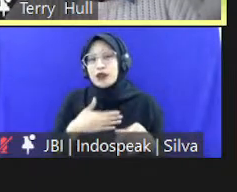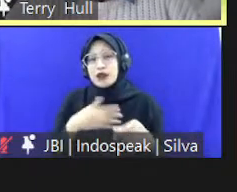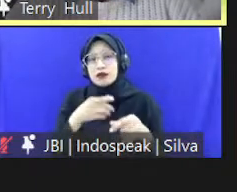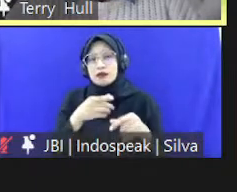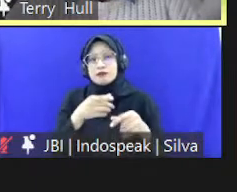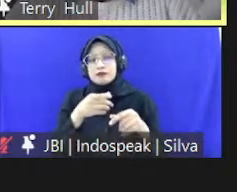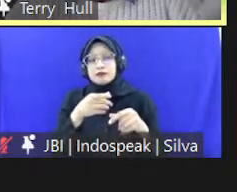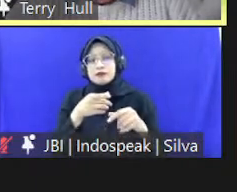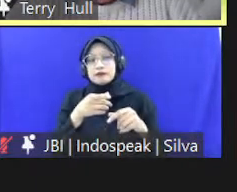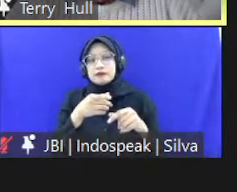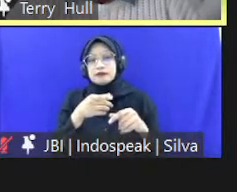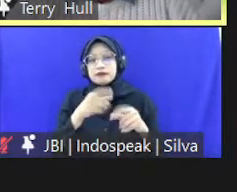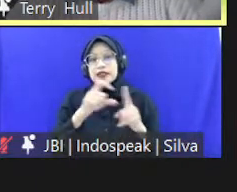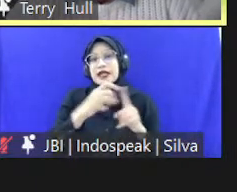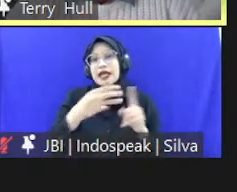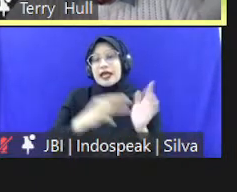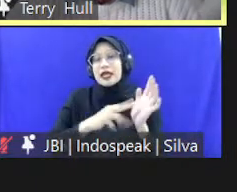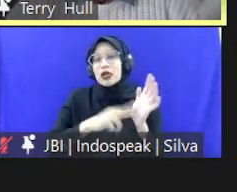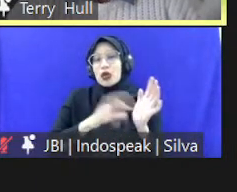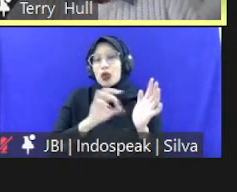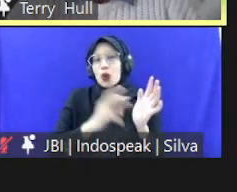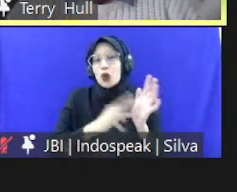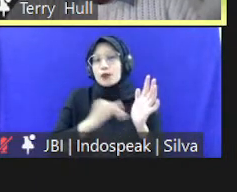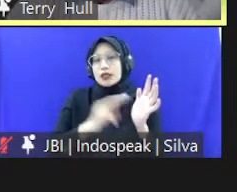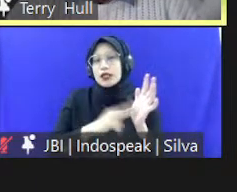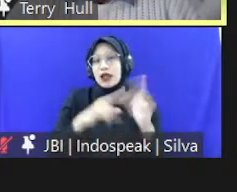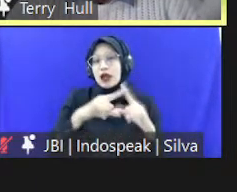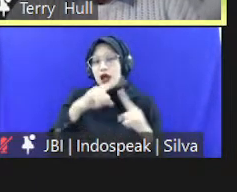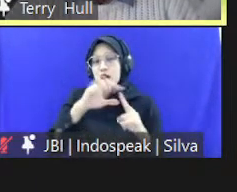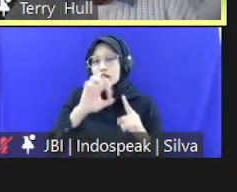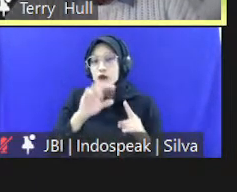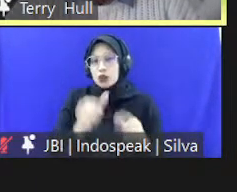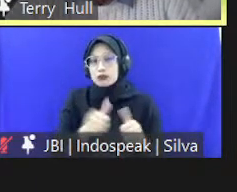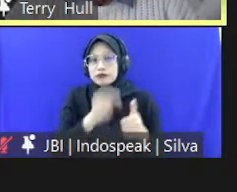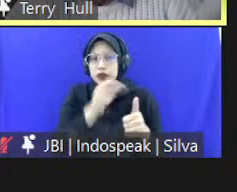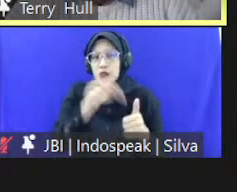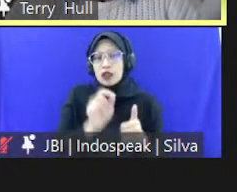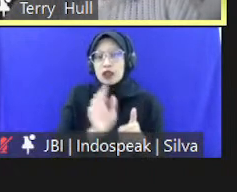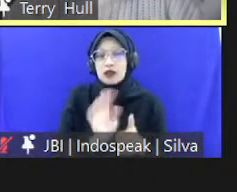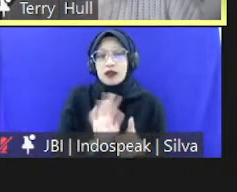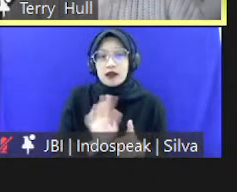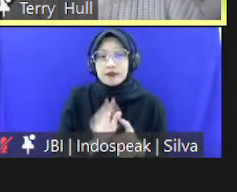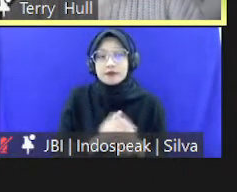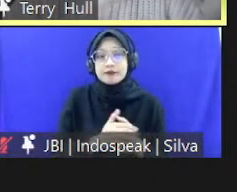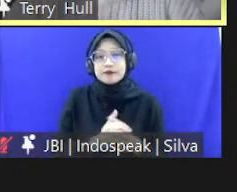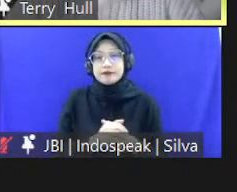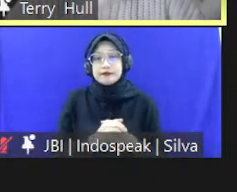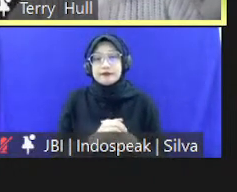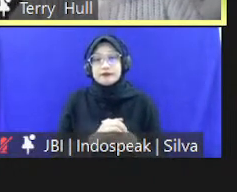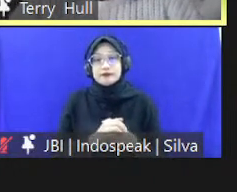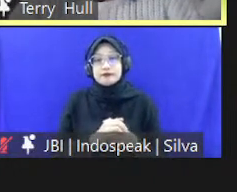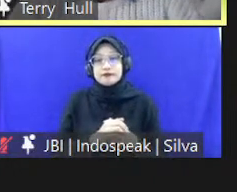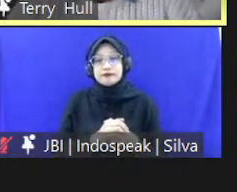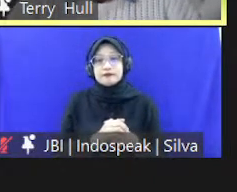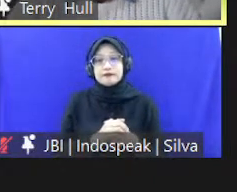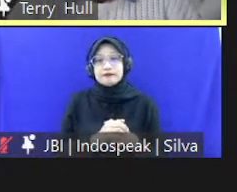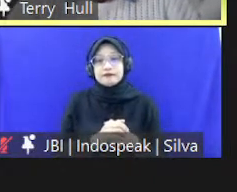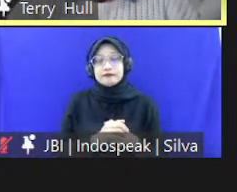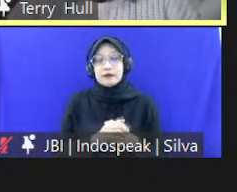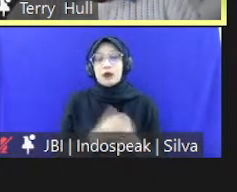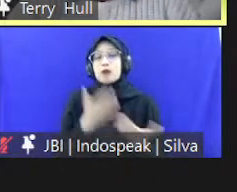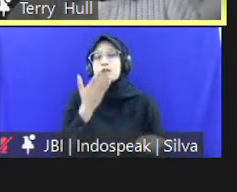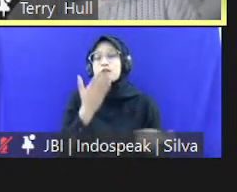if we have a large undercount of the population, and I would guess that it's